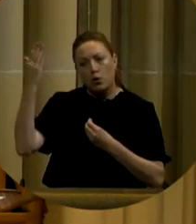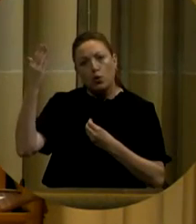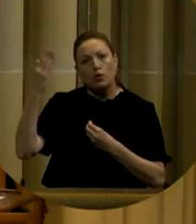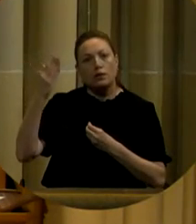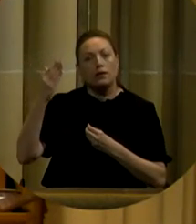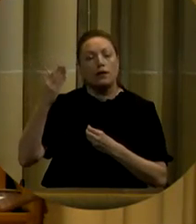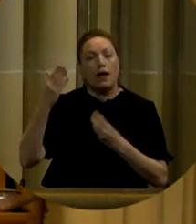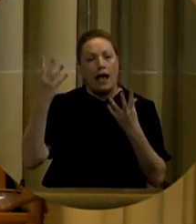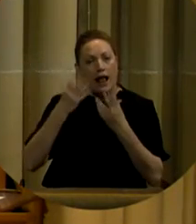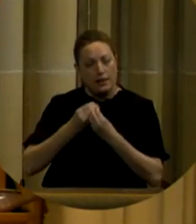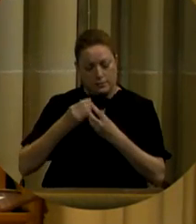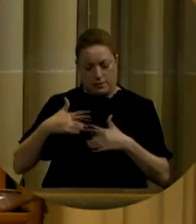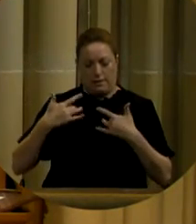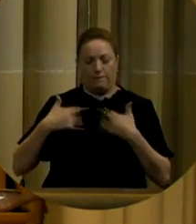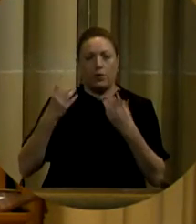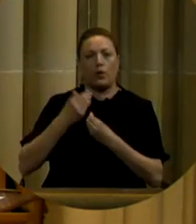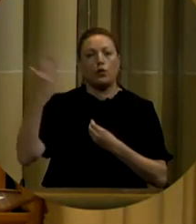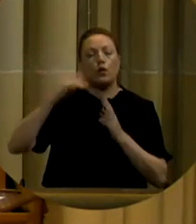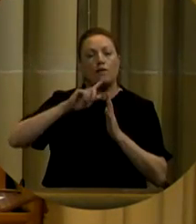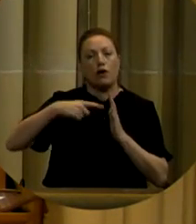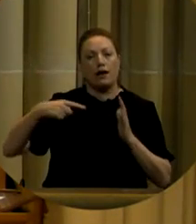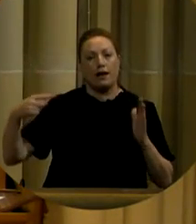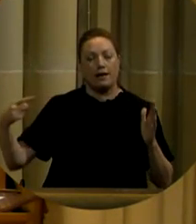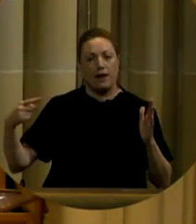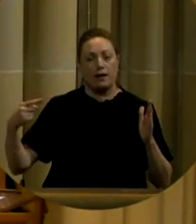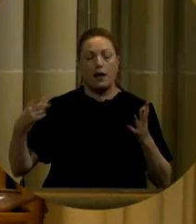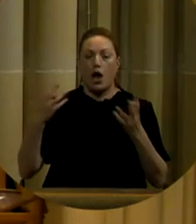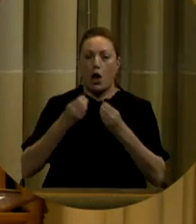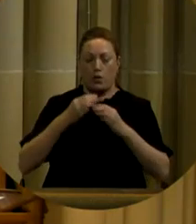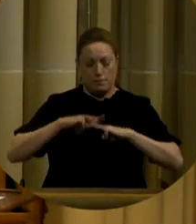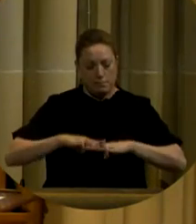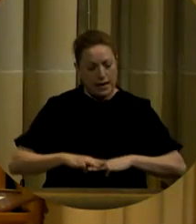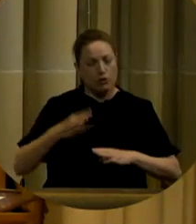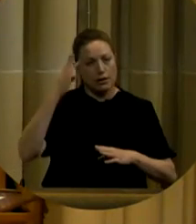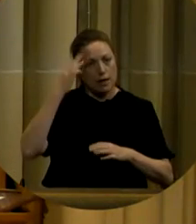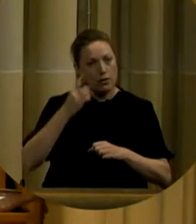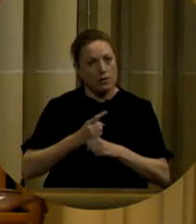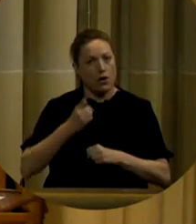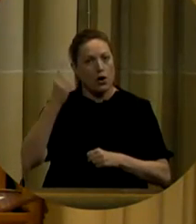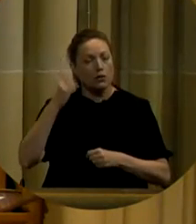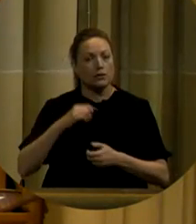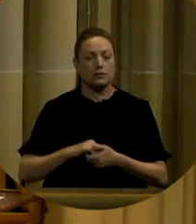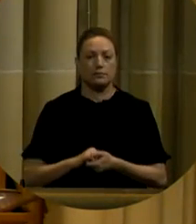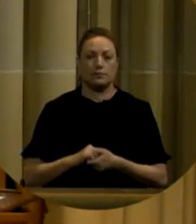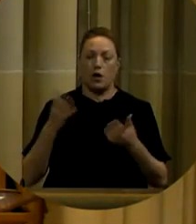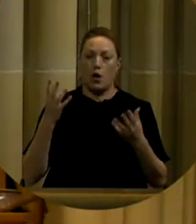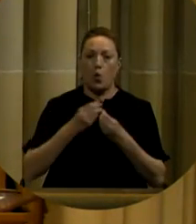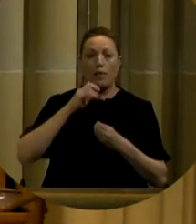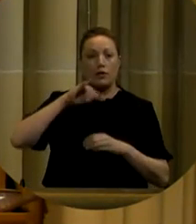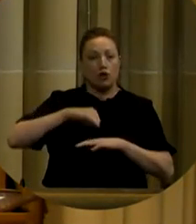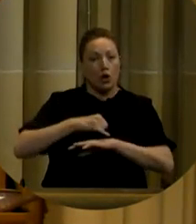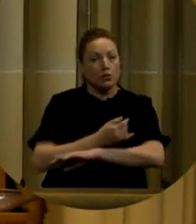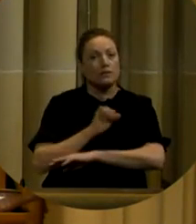forever. There in communion with the Blessed Virgin Mary, the Mother of God, and Blessed Joseph, her